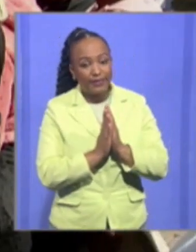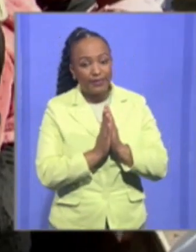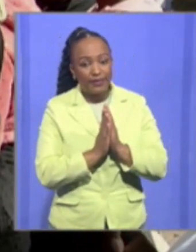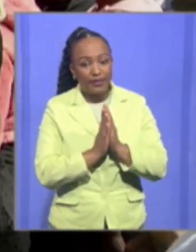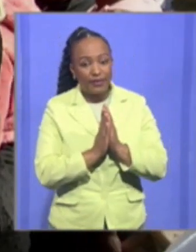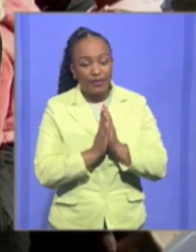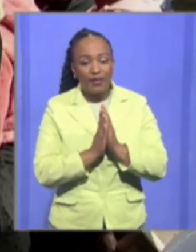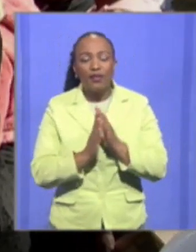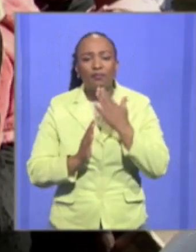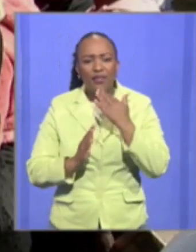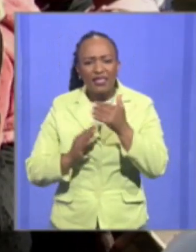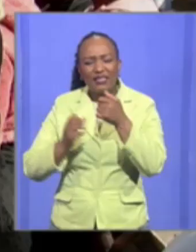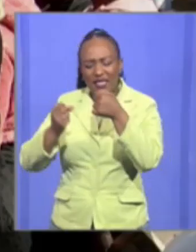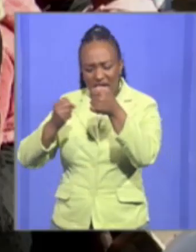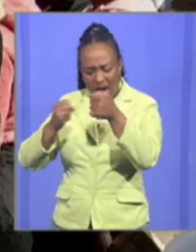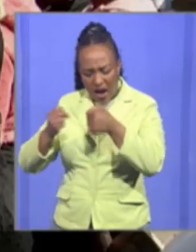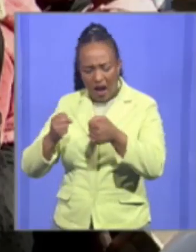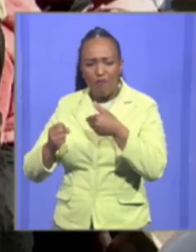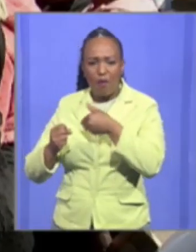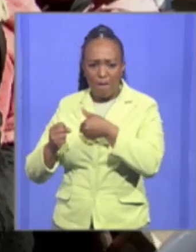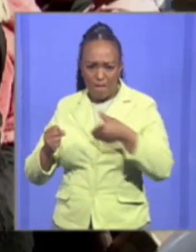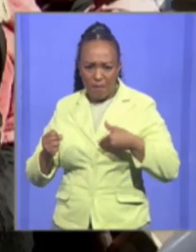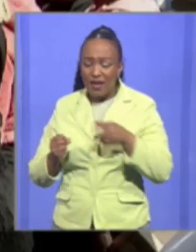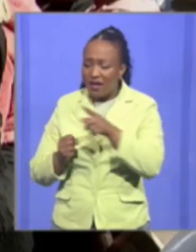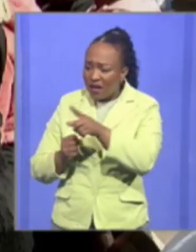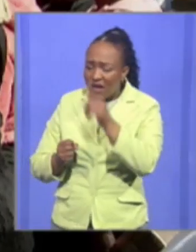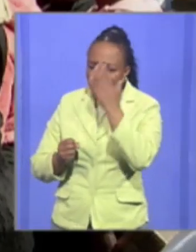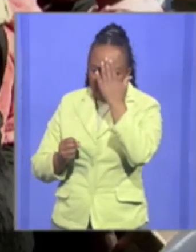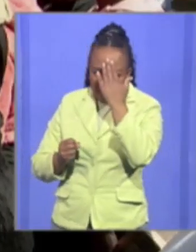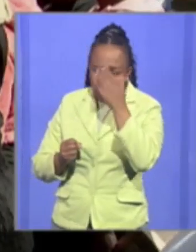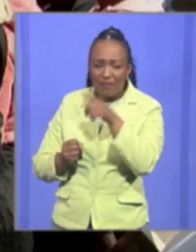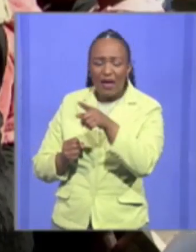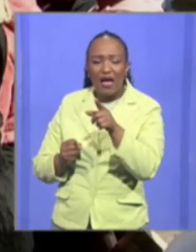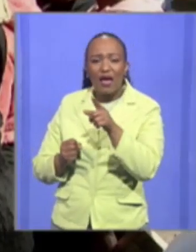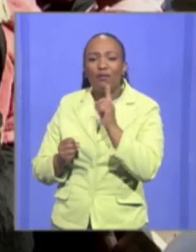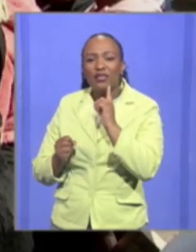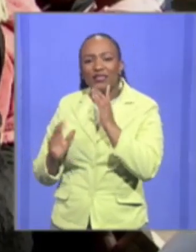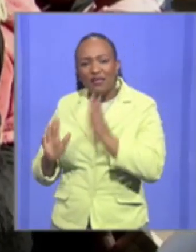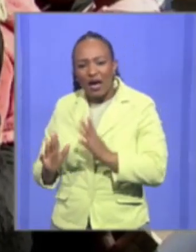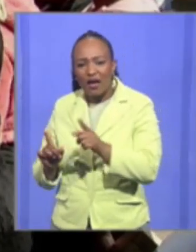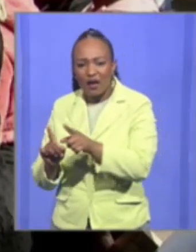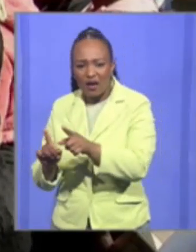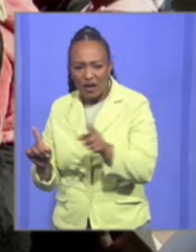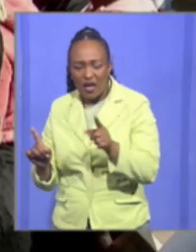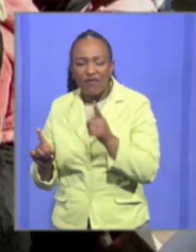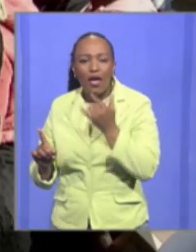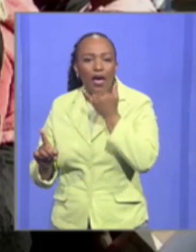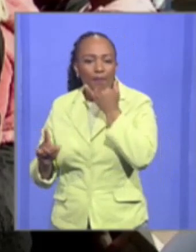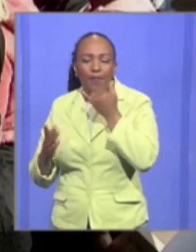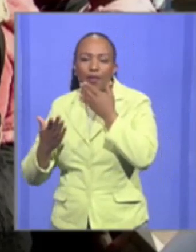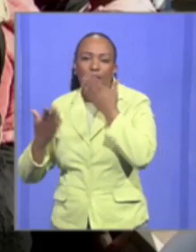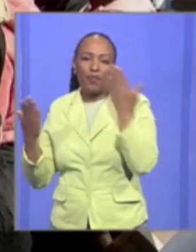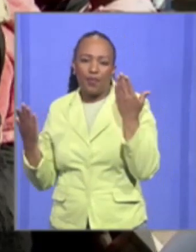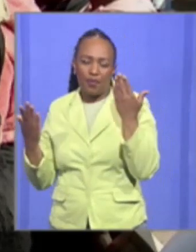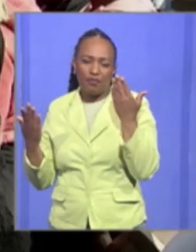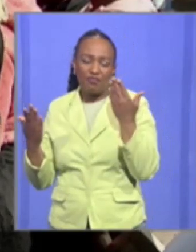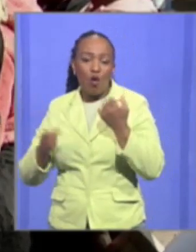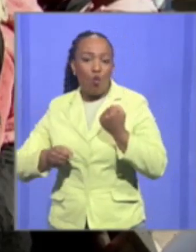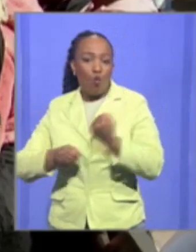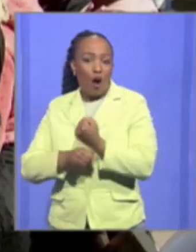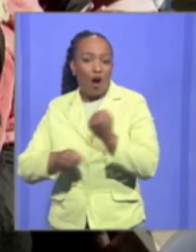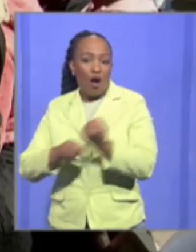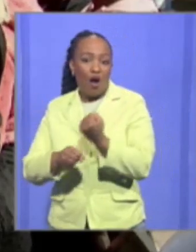hirang bomme la tseba hore as motswadi le bona matitjhere ha o sa thaba ha ona mosebetsi o etsang o